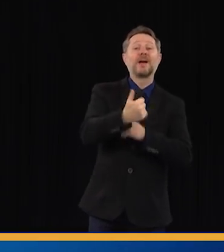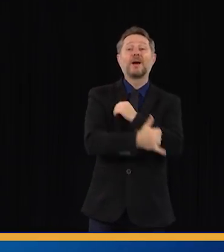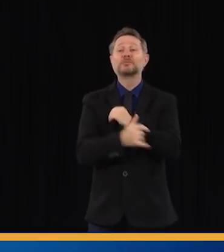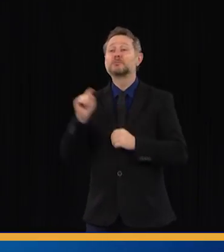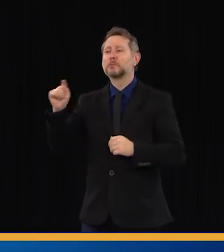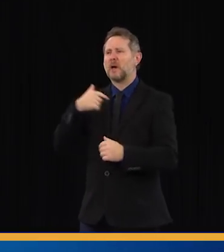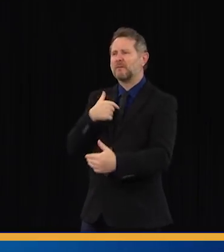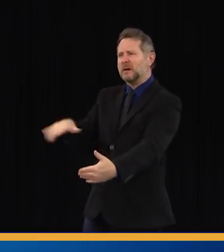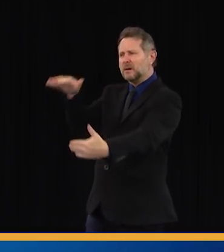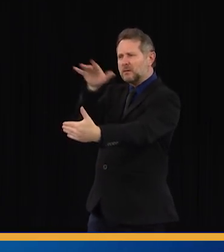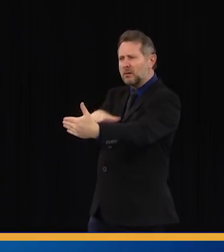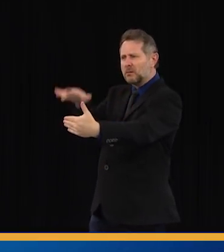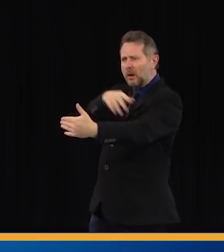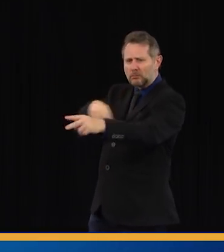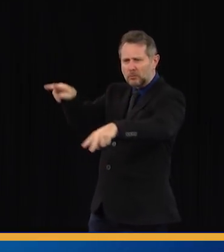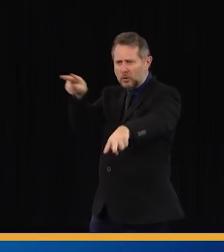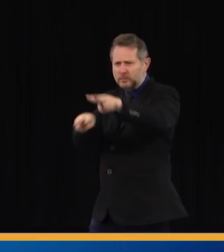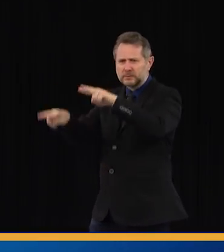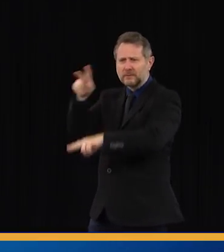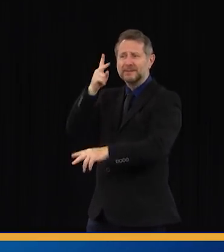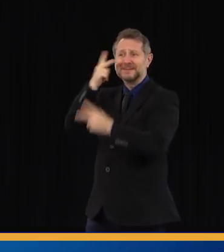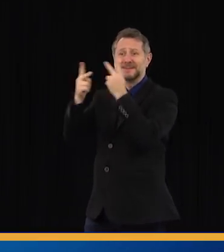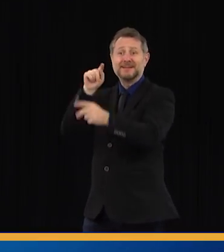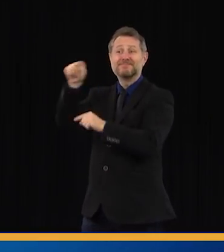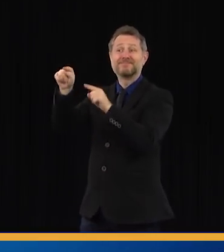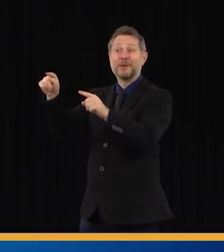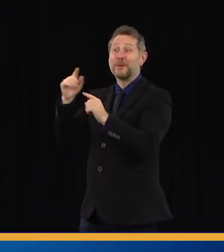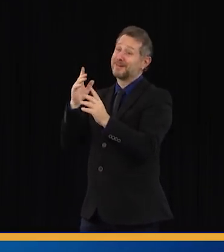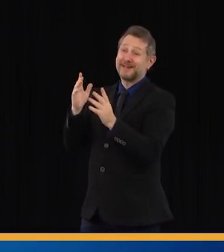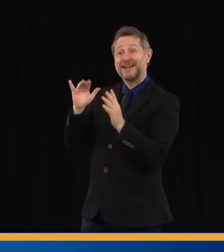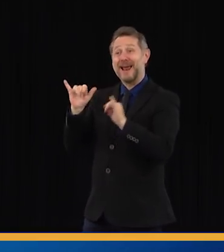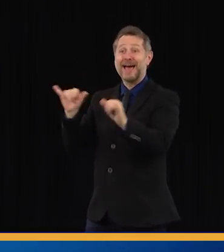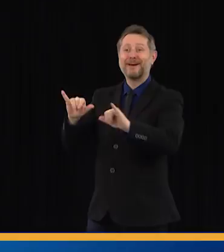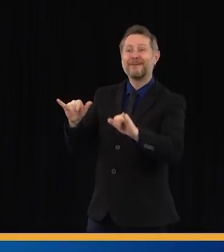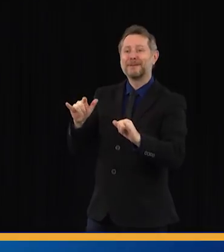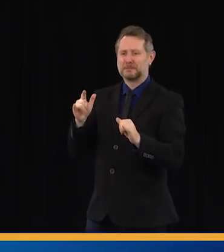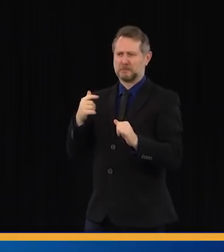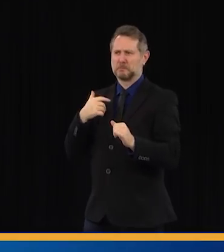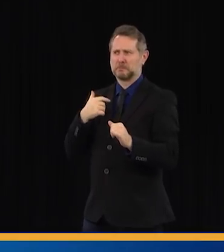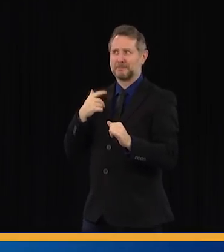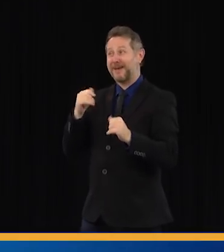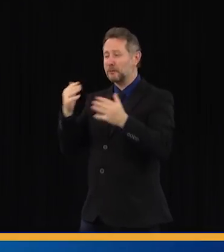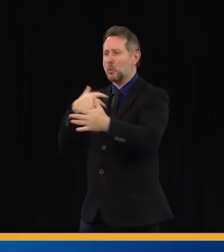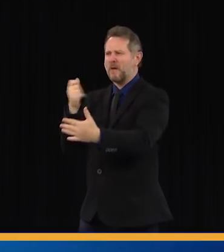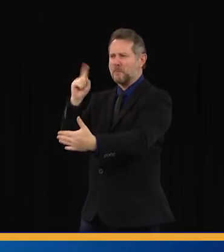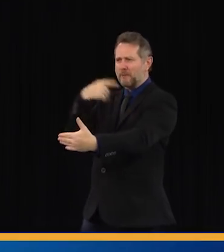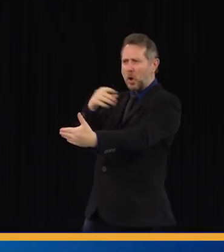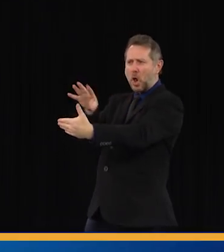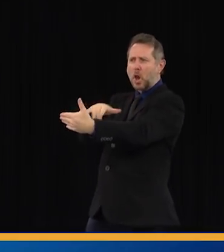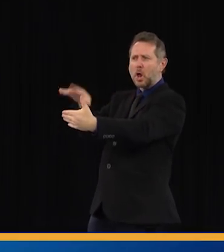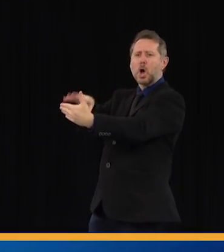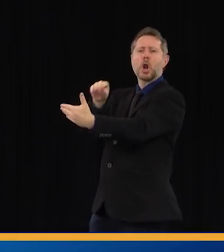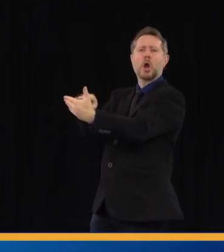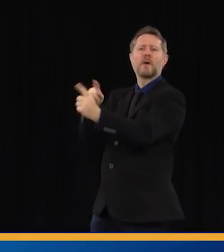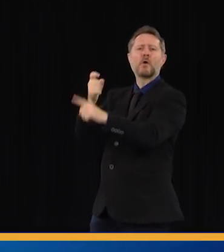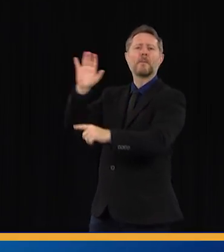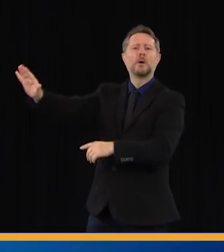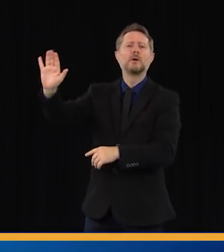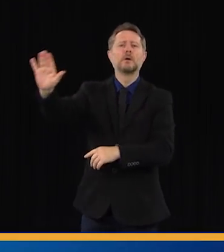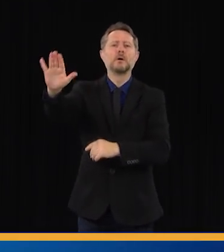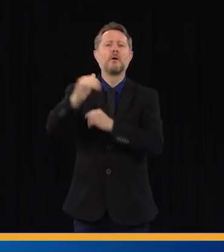opened. And my point is to our team, I want to learn from those other countries,